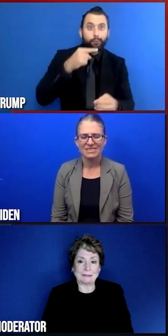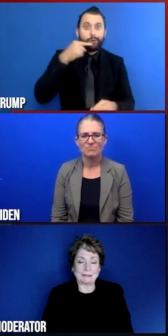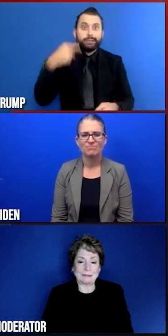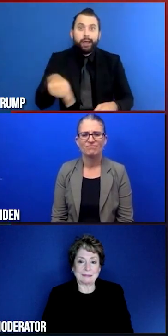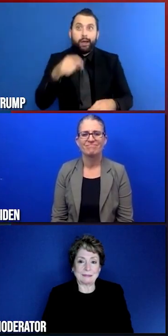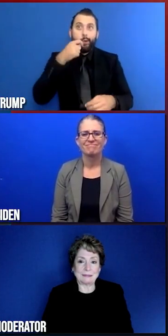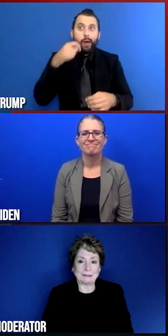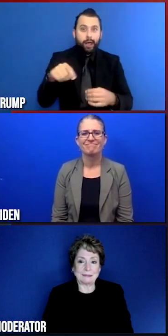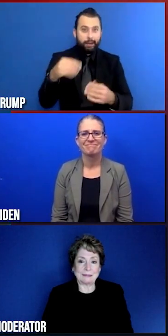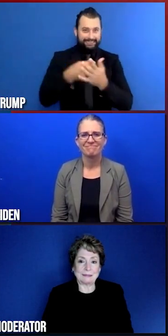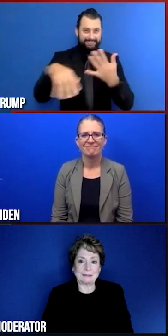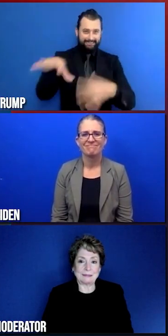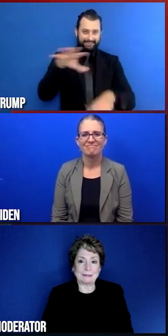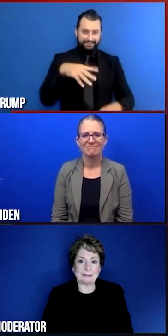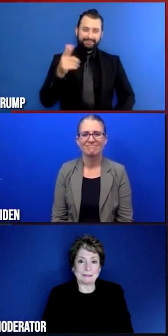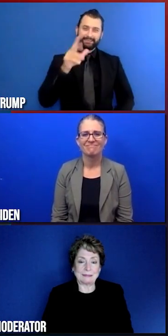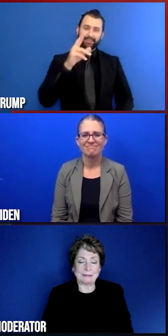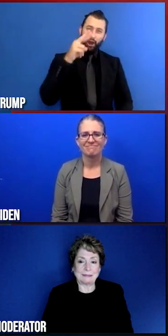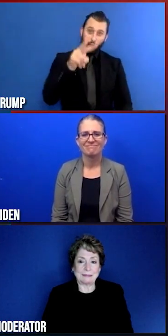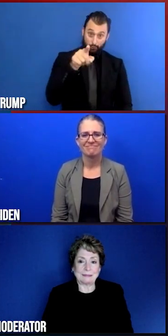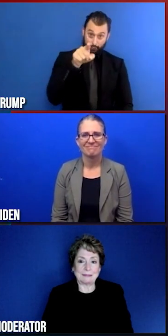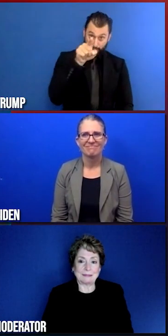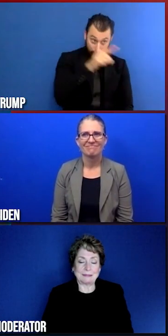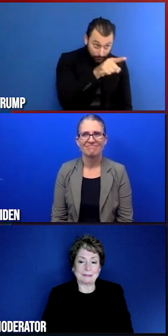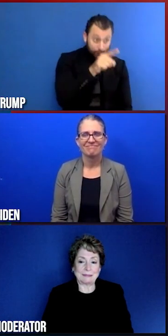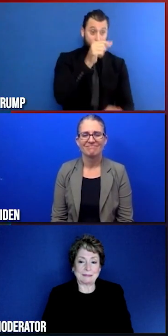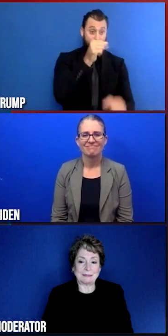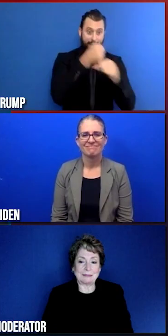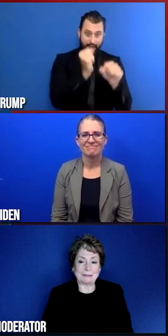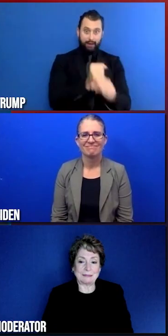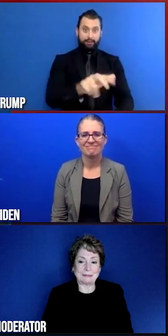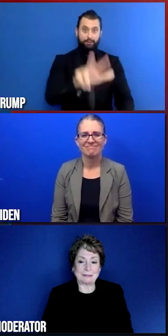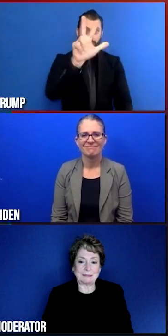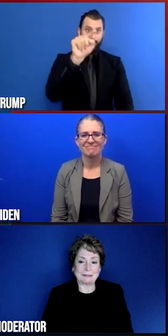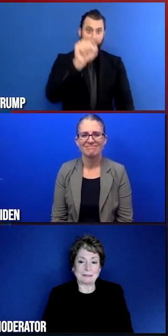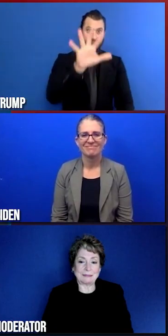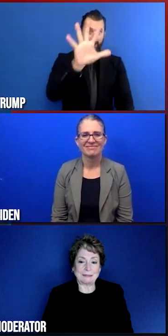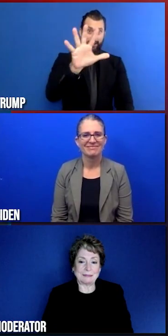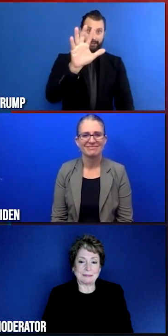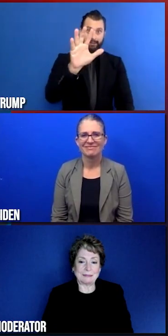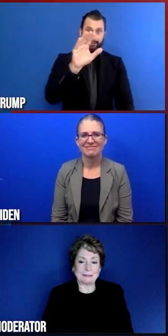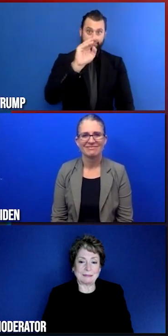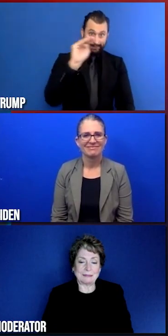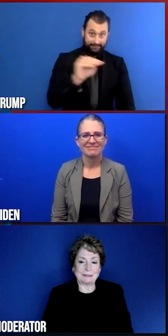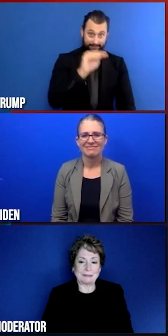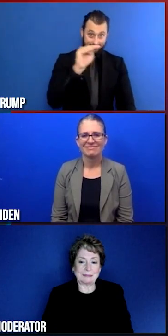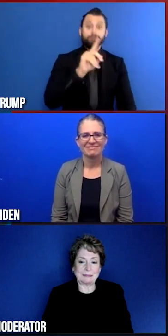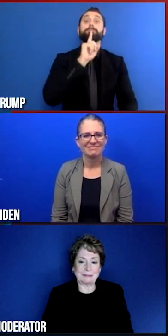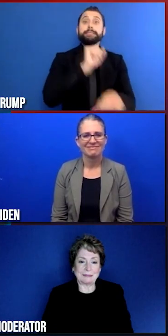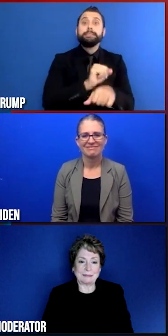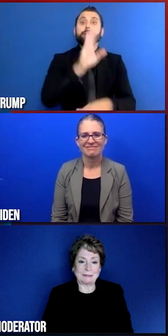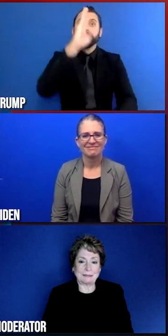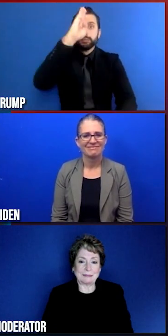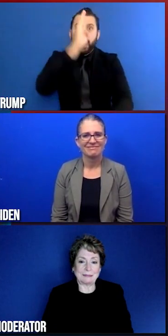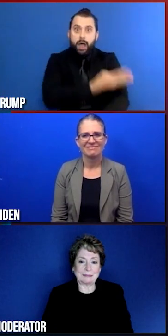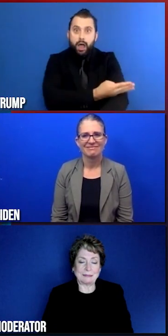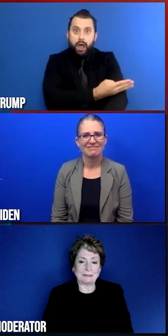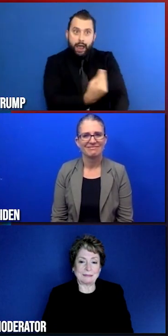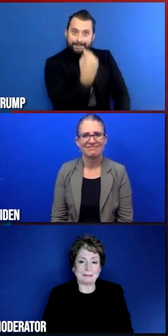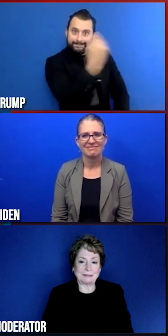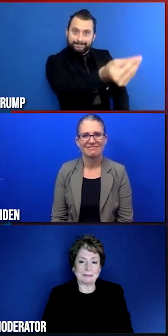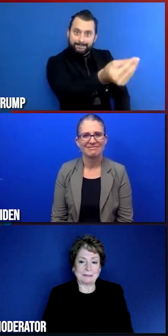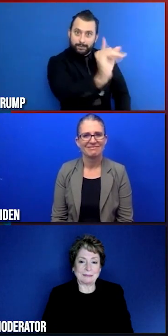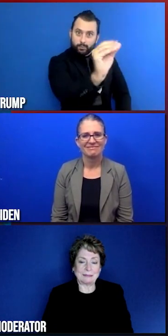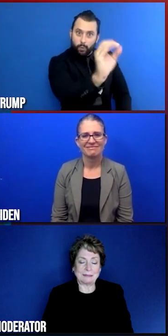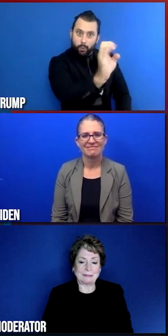to the big man. You're the big man, I think. I don't know. Maybe you're not, but you're the big man, I think. Your son said we have to give 10% to the big man.